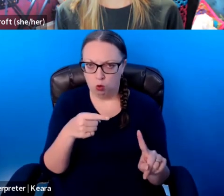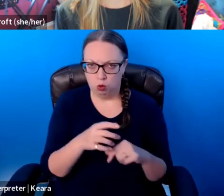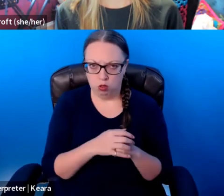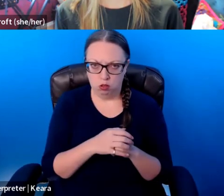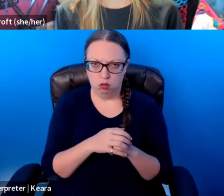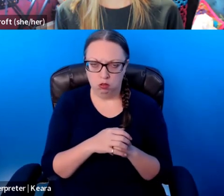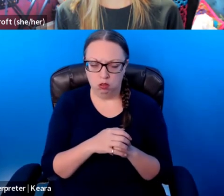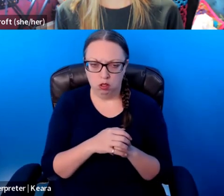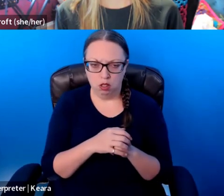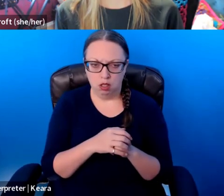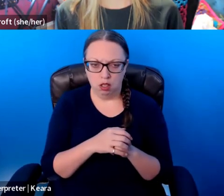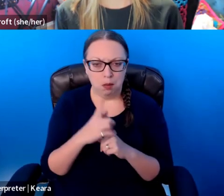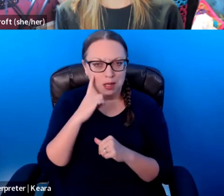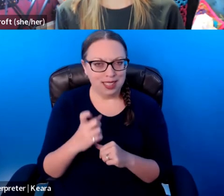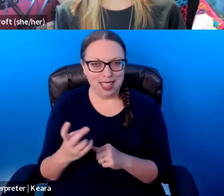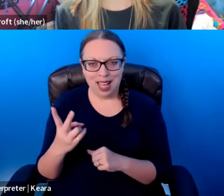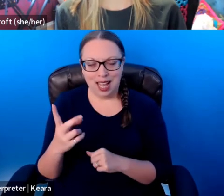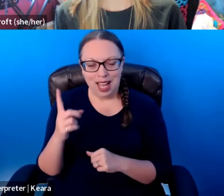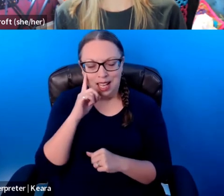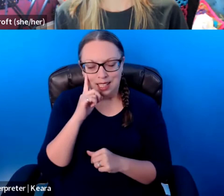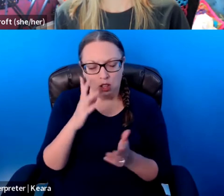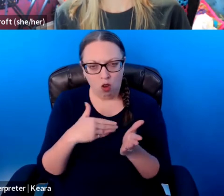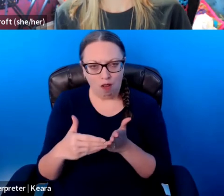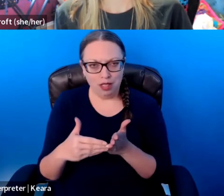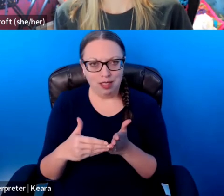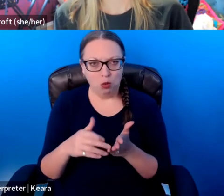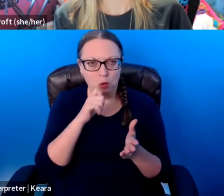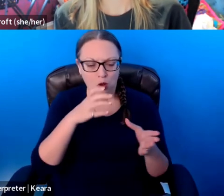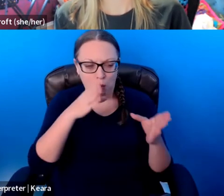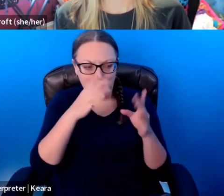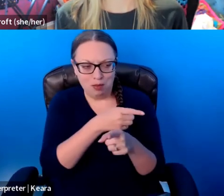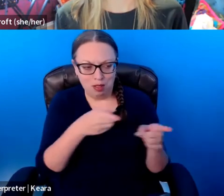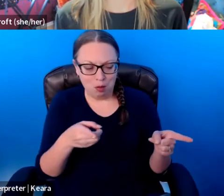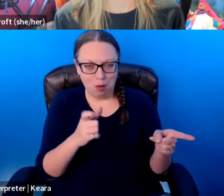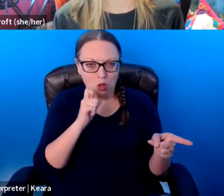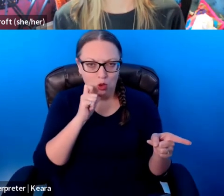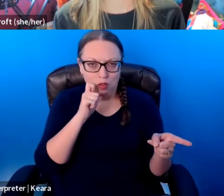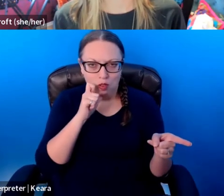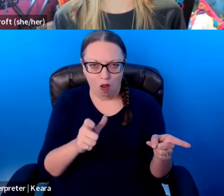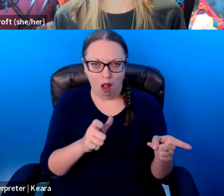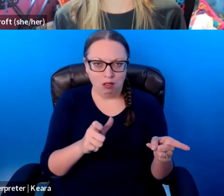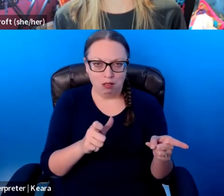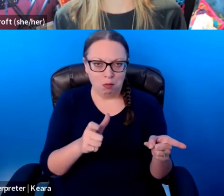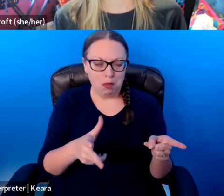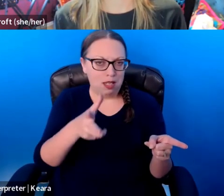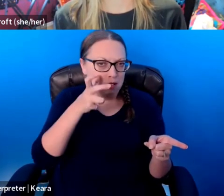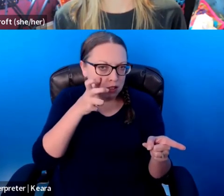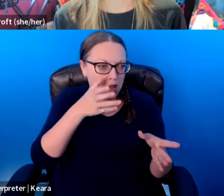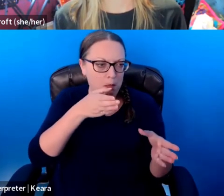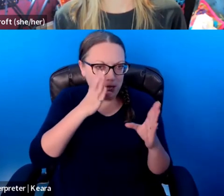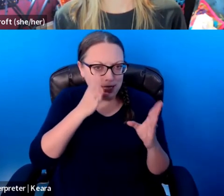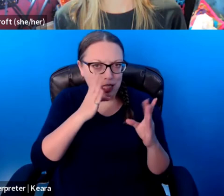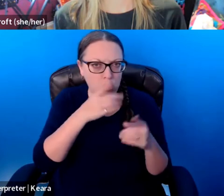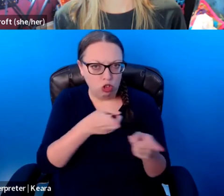I don't know that they're being heard in that regard. But advocacy is extremely important, and it can